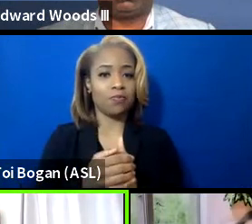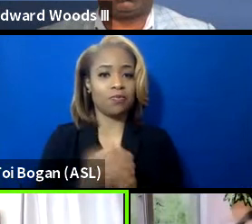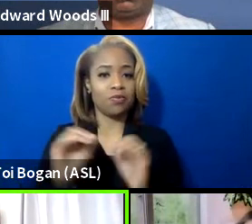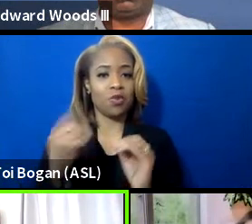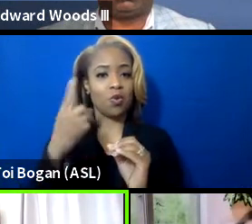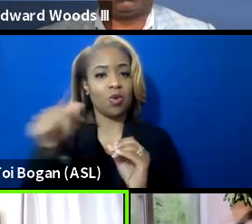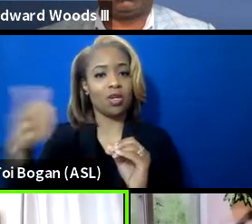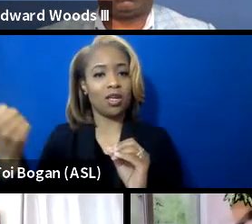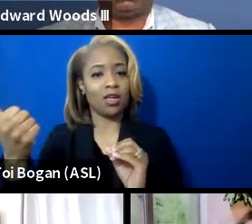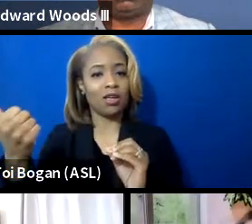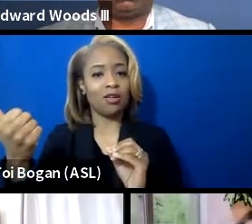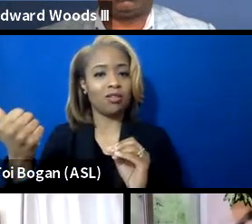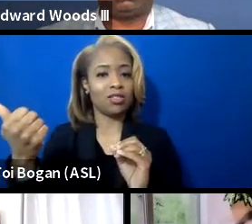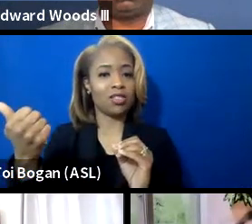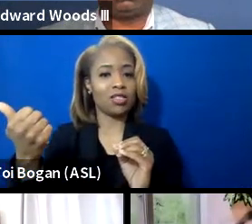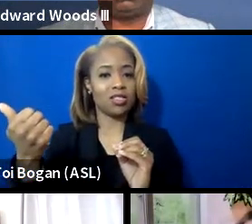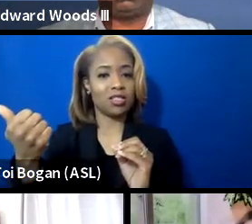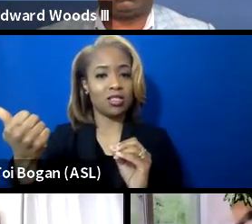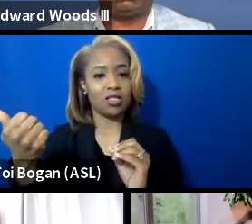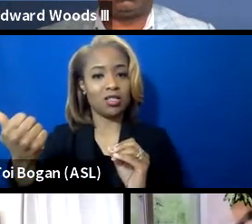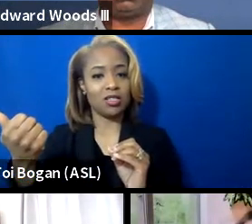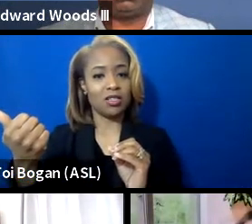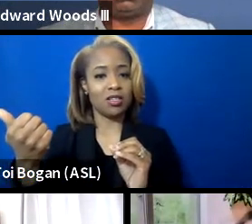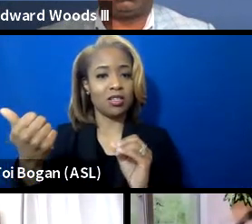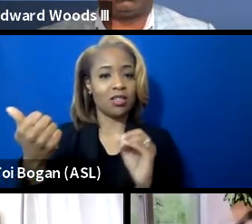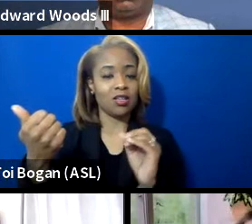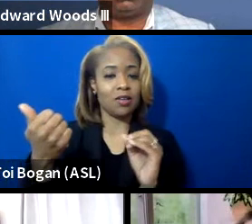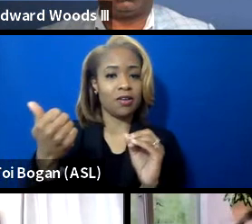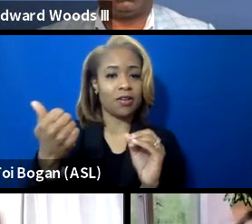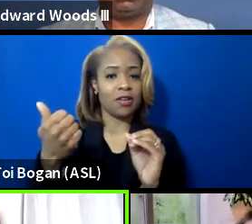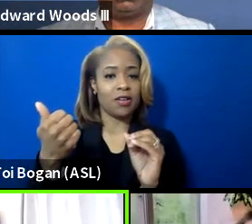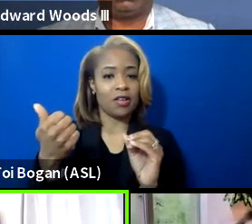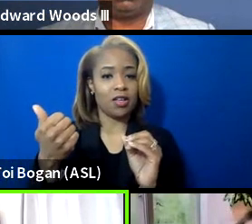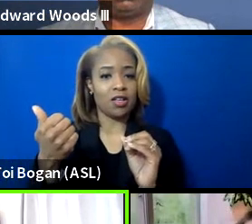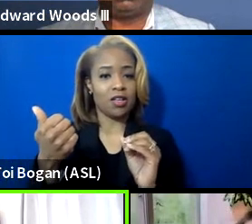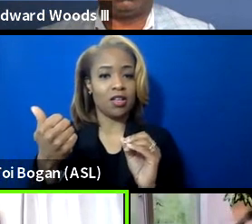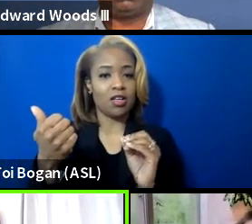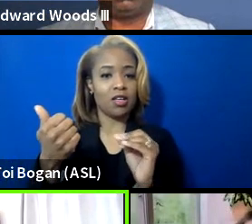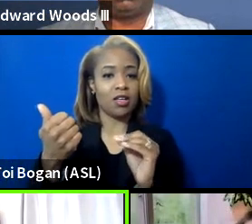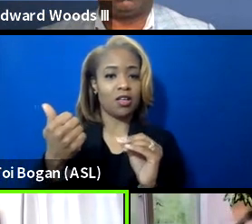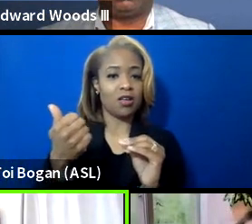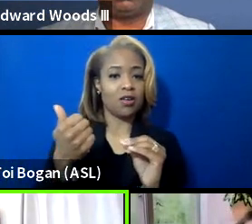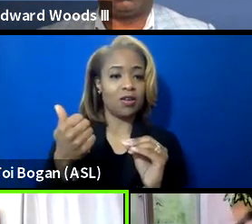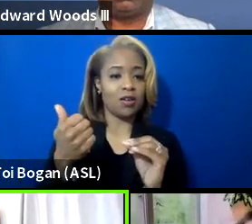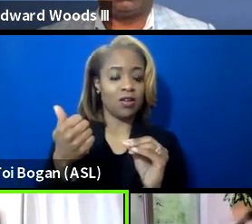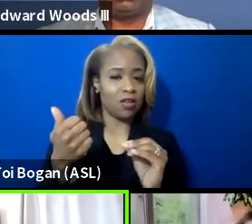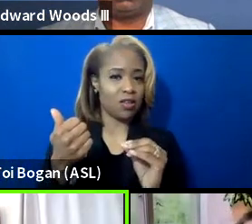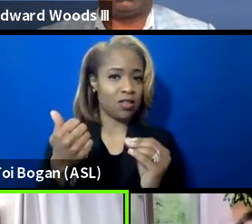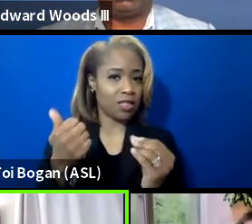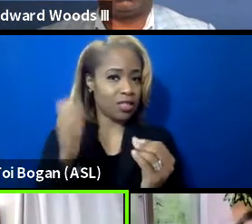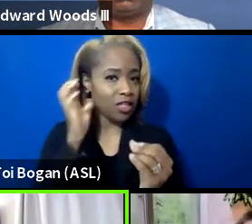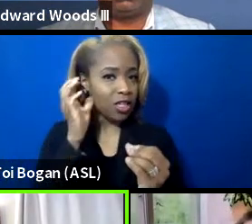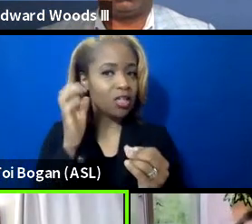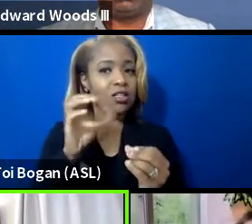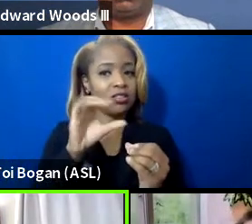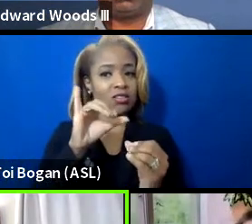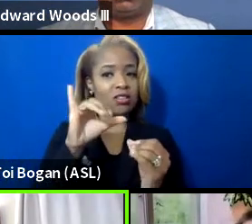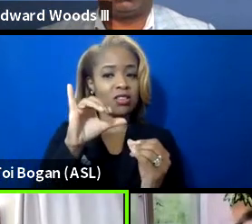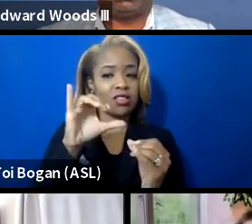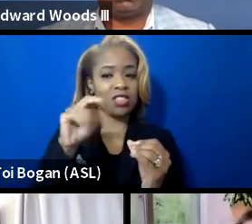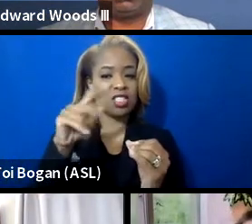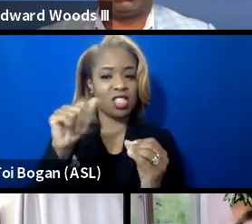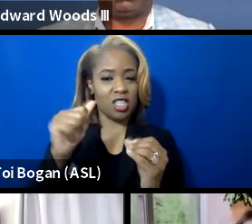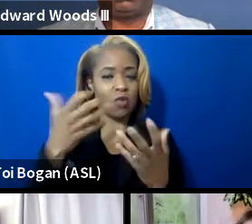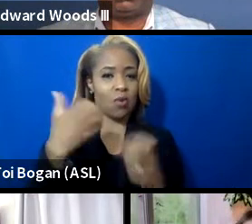else listened to us today, please know that Cynthia is trying to make sure that you are aware of